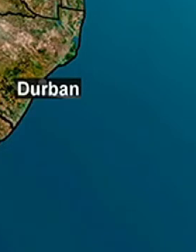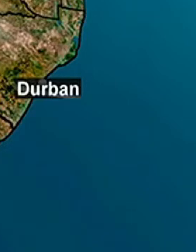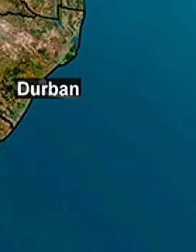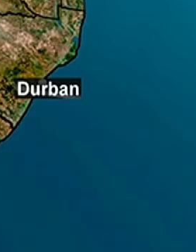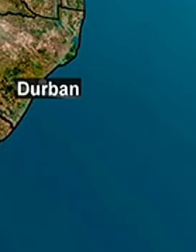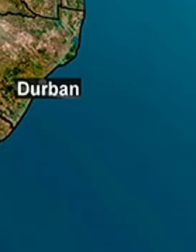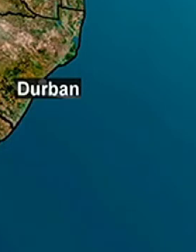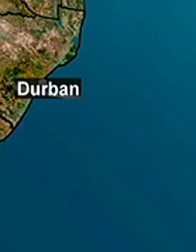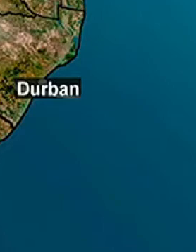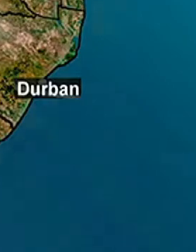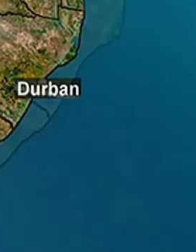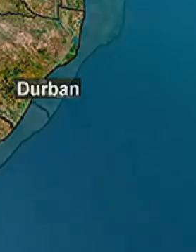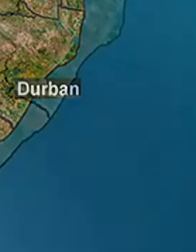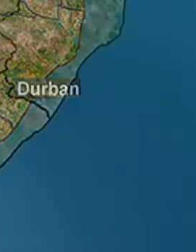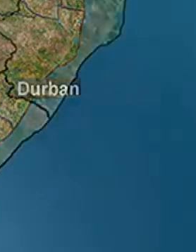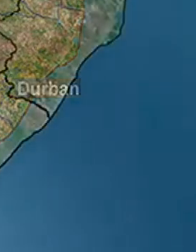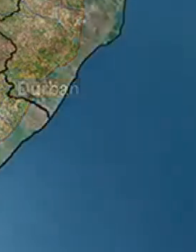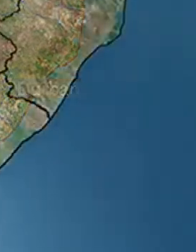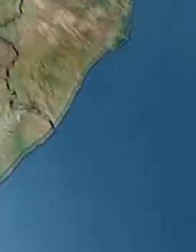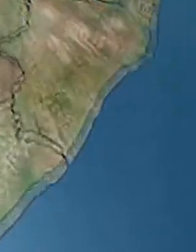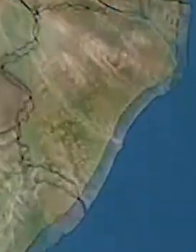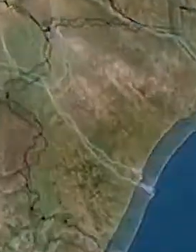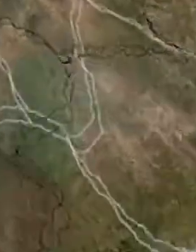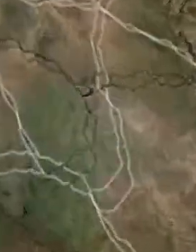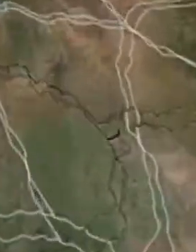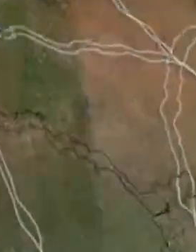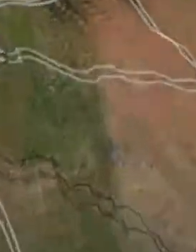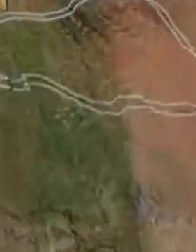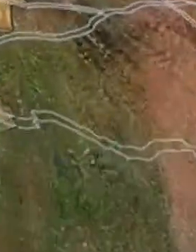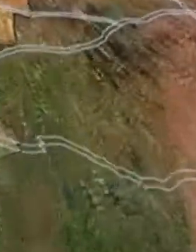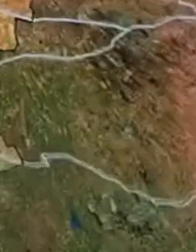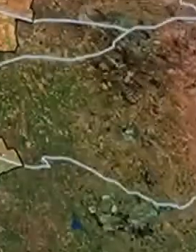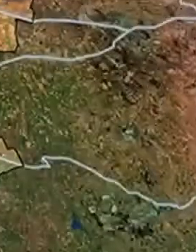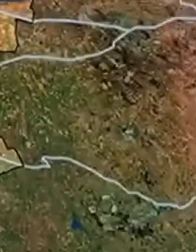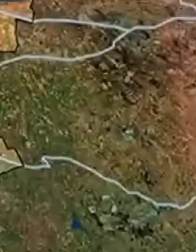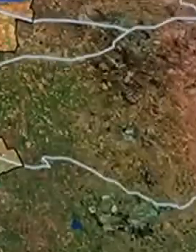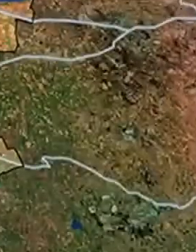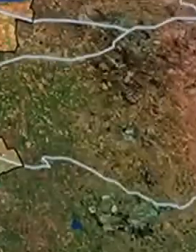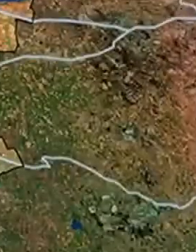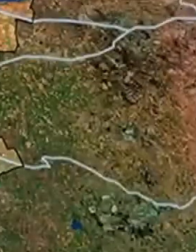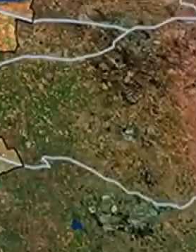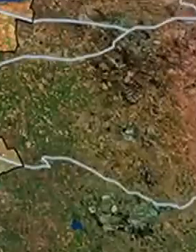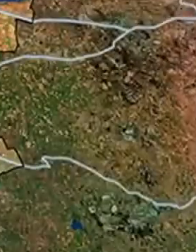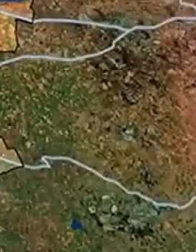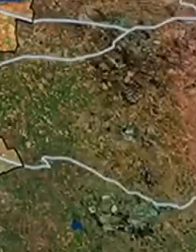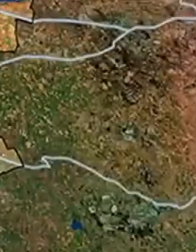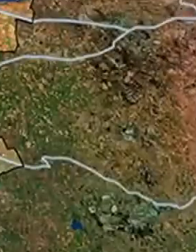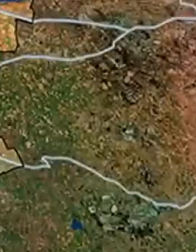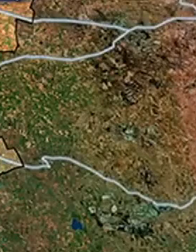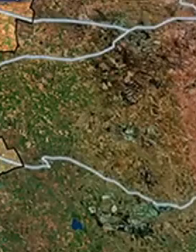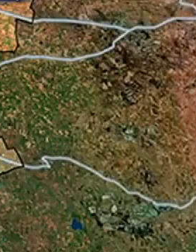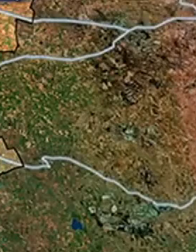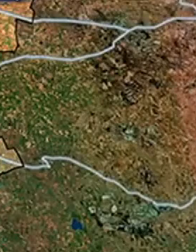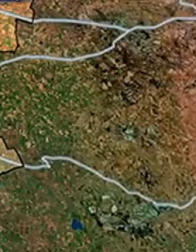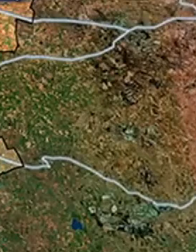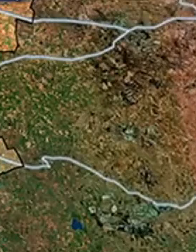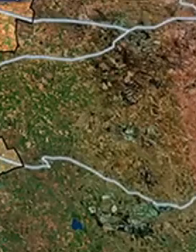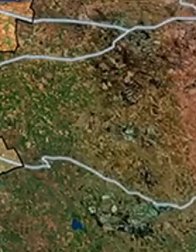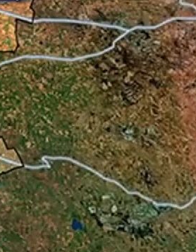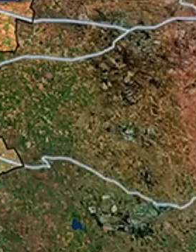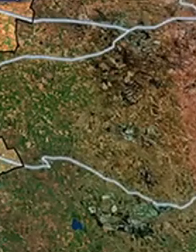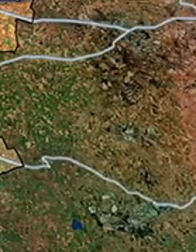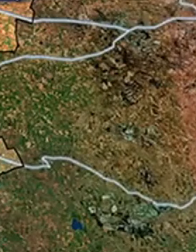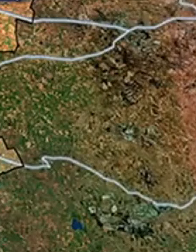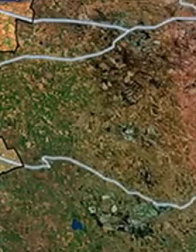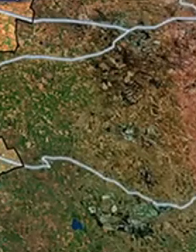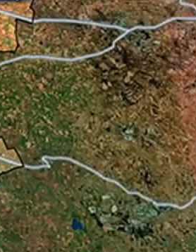swaga tlhaga ka dikarolong tšeo go ya gona ka dikarolong tšele tša ka North West le yona le ka Freistata ge re thoma bjelo ka dikgerata tša rena re thoma bjelo ka province ka Gauteng le